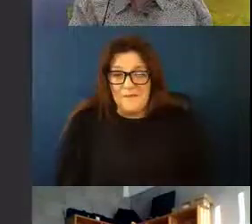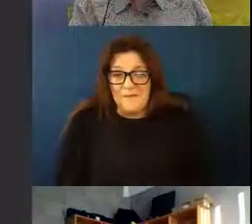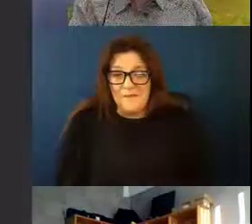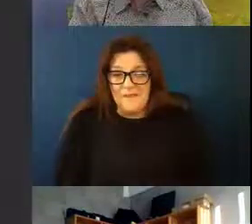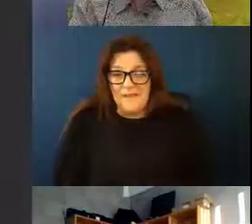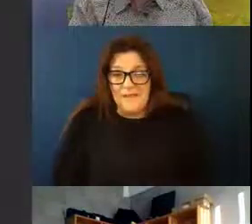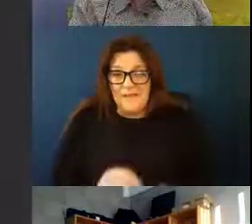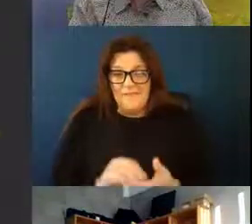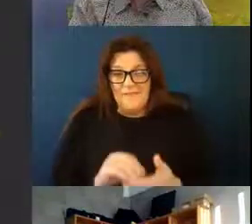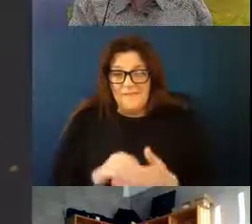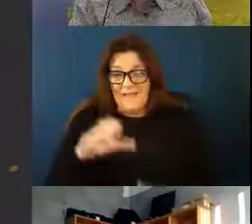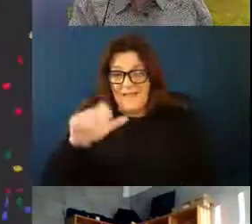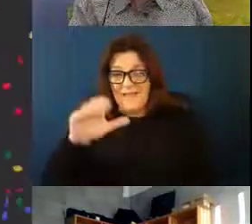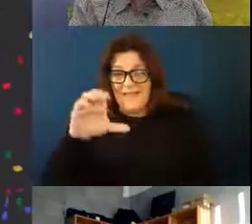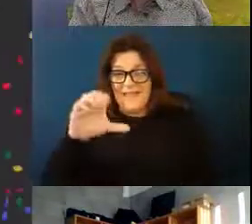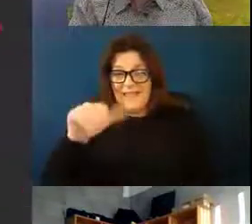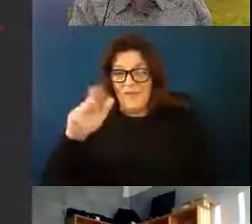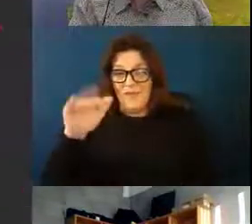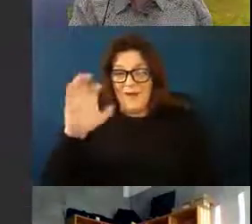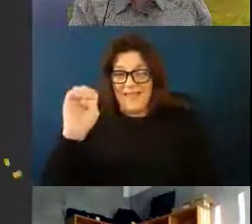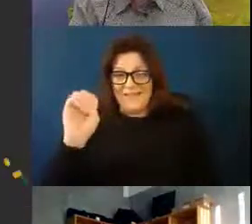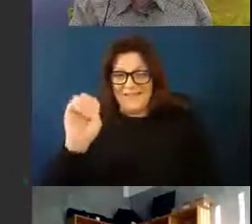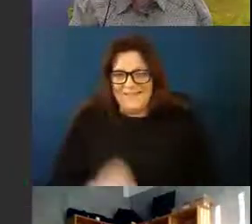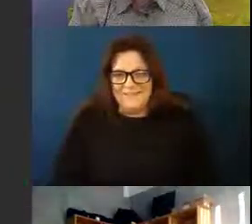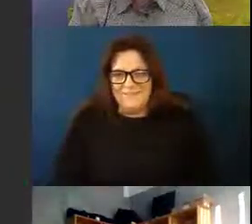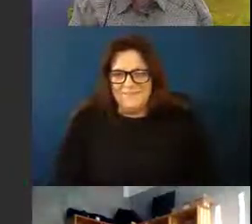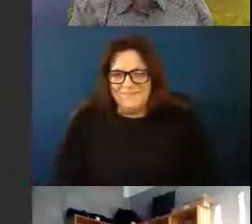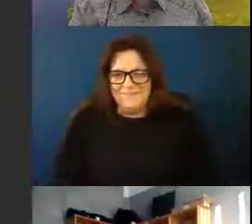Okay, so we have Caroline.